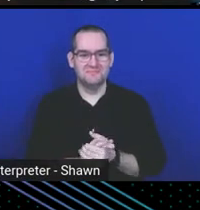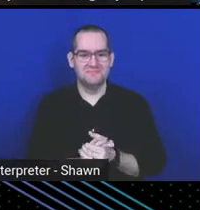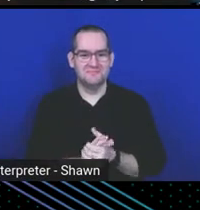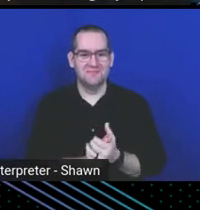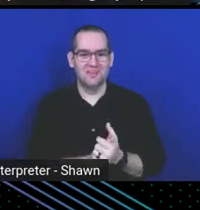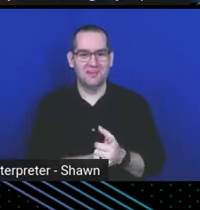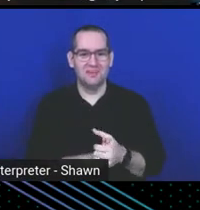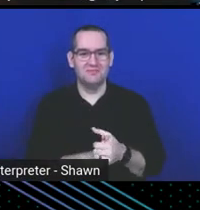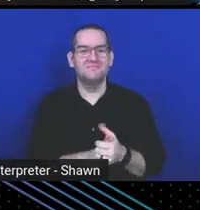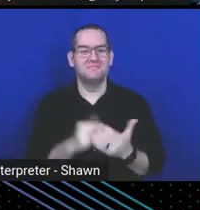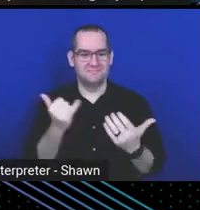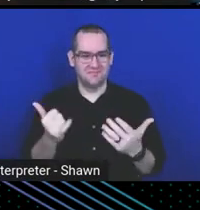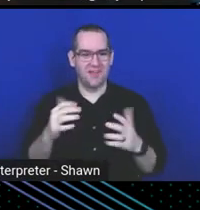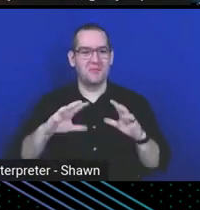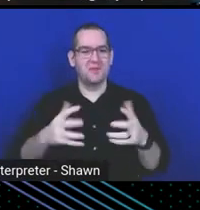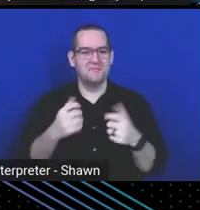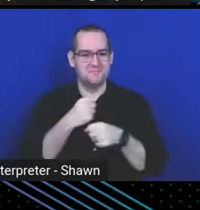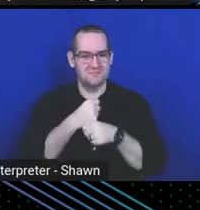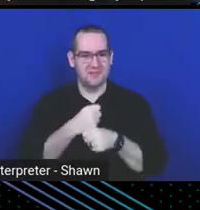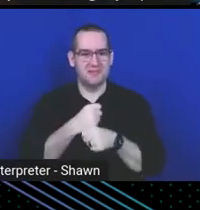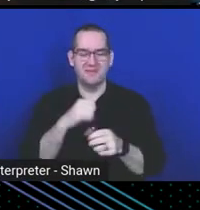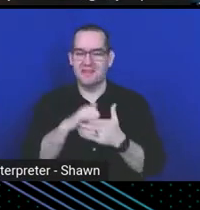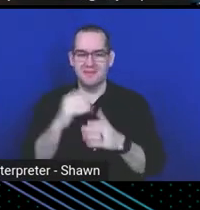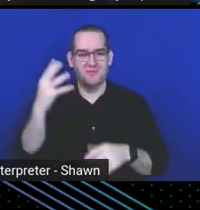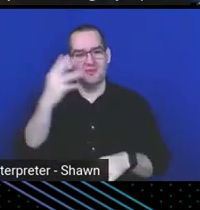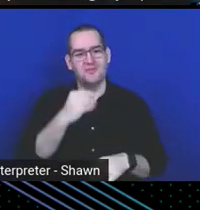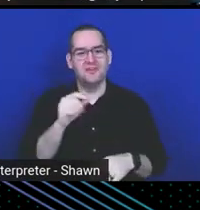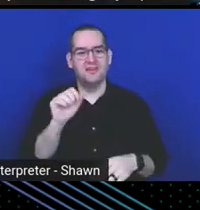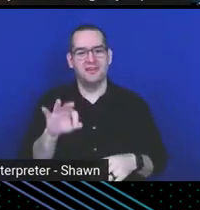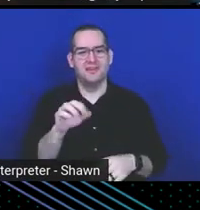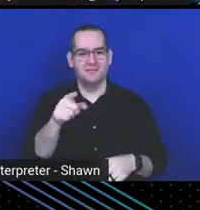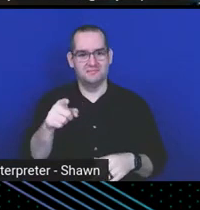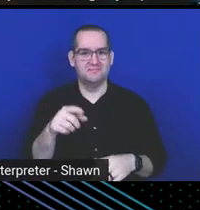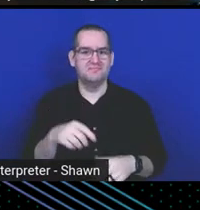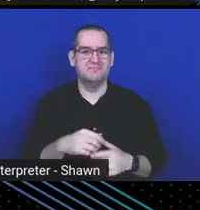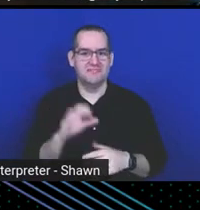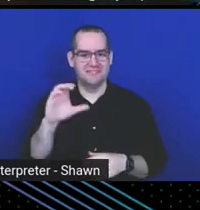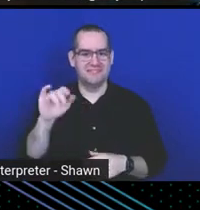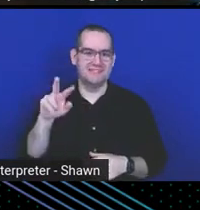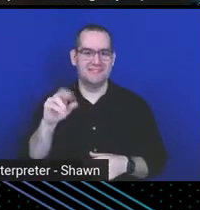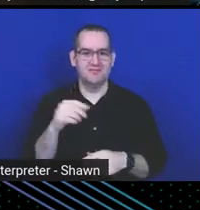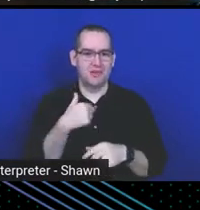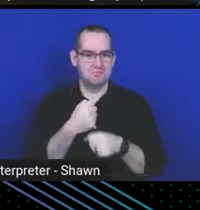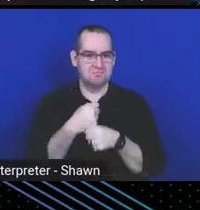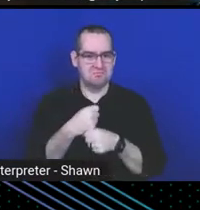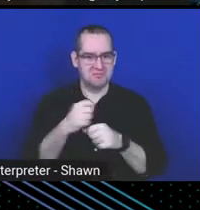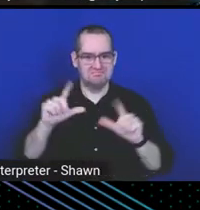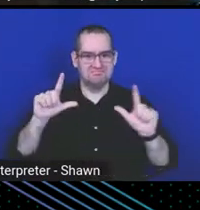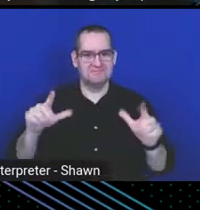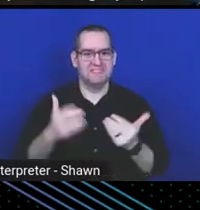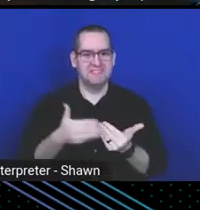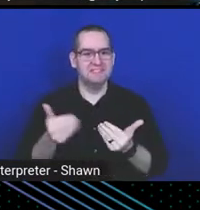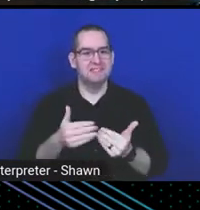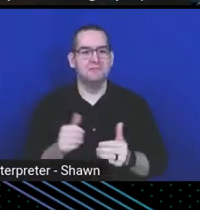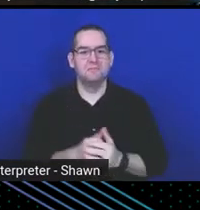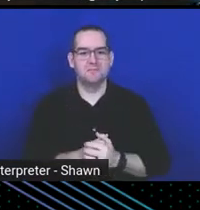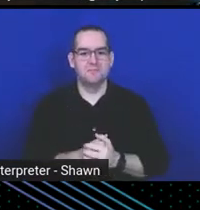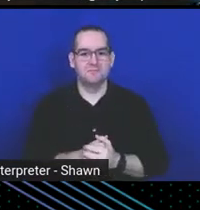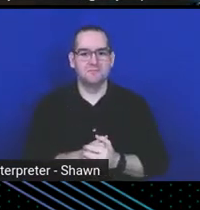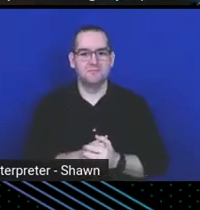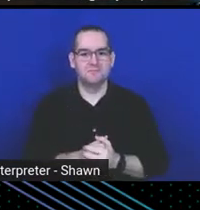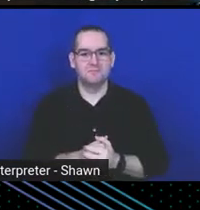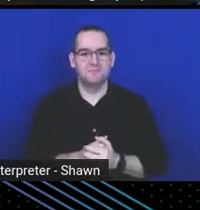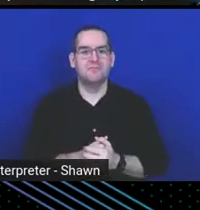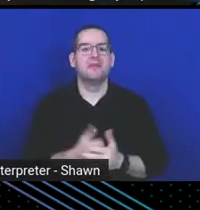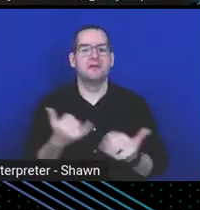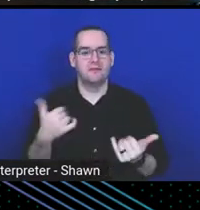So now the cluster is created. That's the beauty of CO. Like I get to get the cluster easily. So now I am getting the kube config file